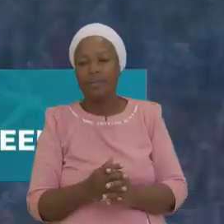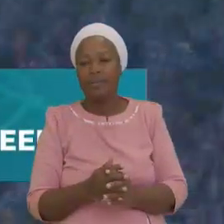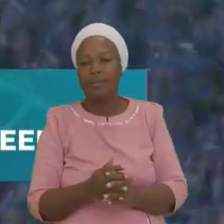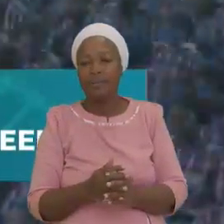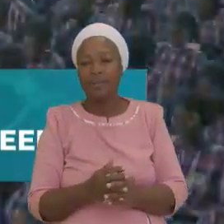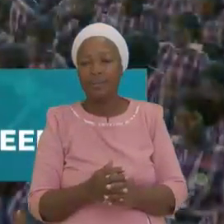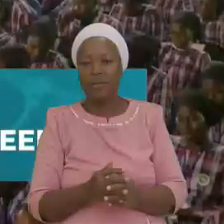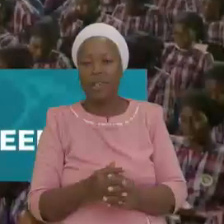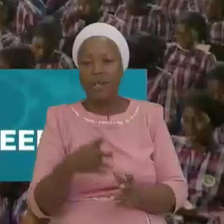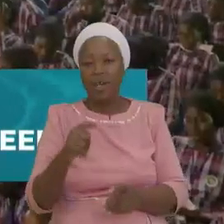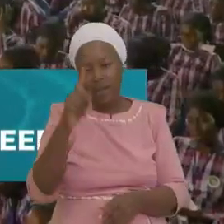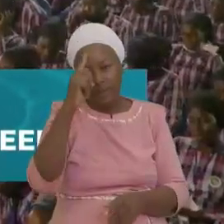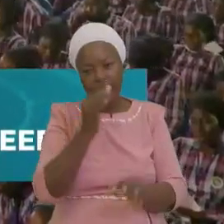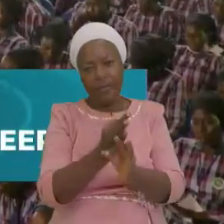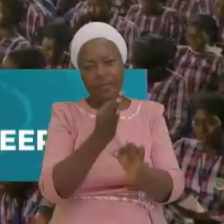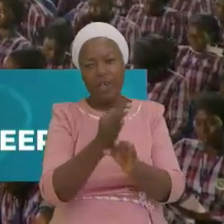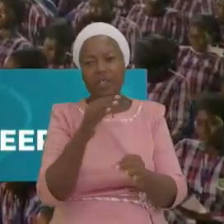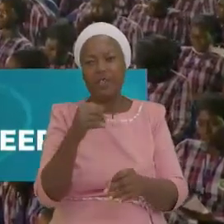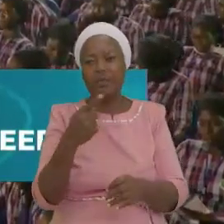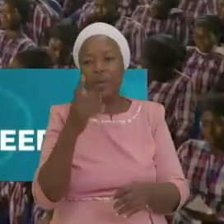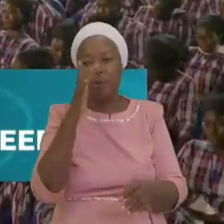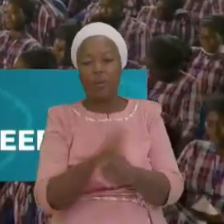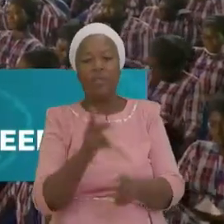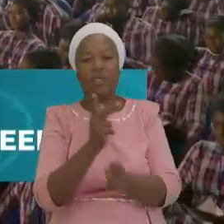The faithfulness of the promise keeper.